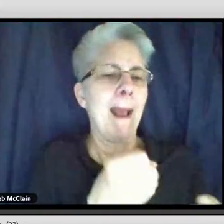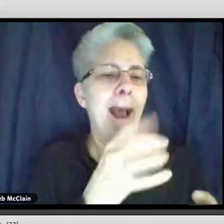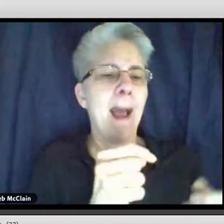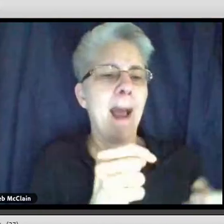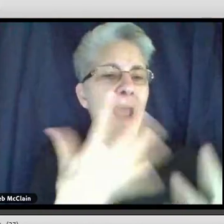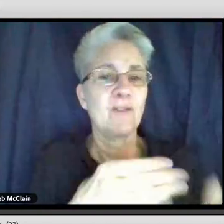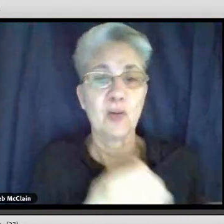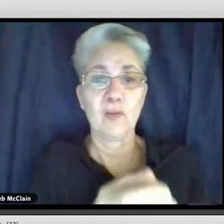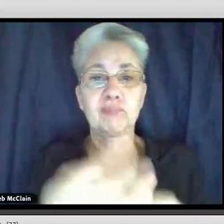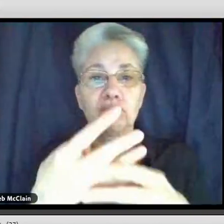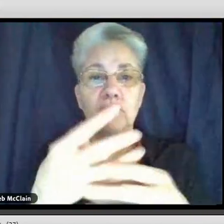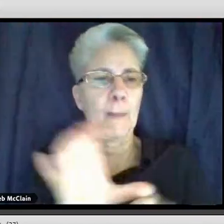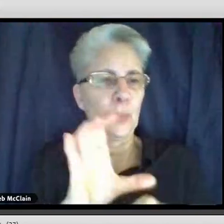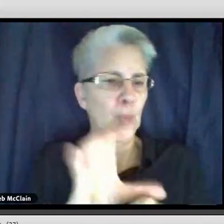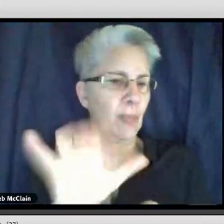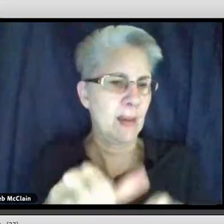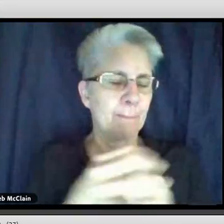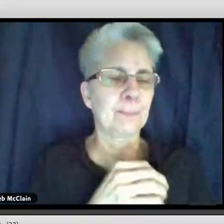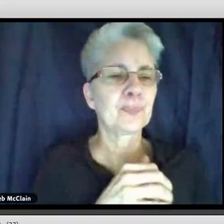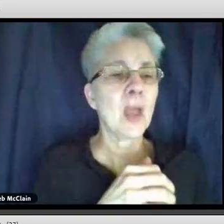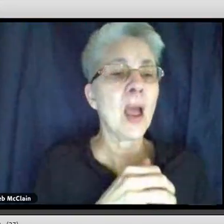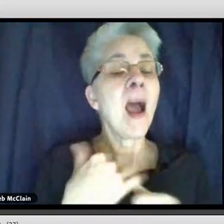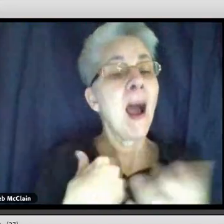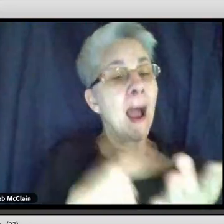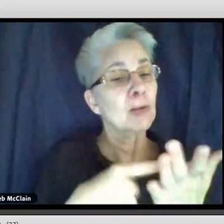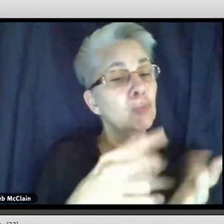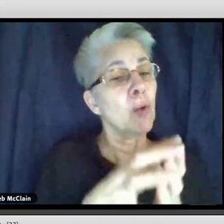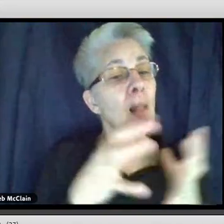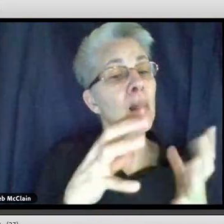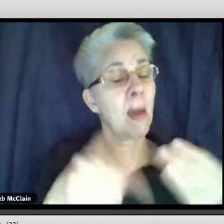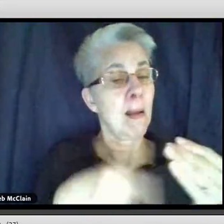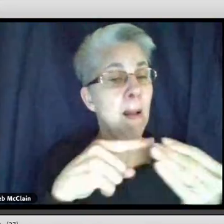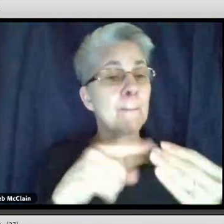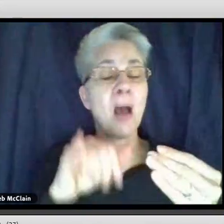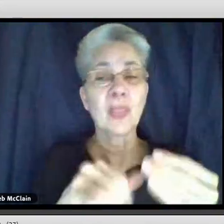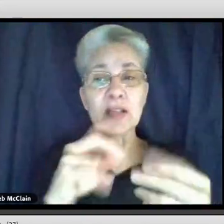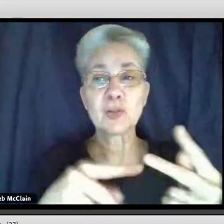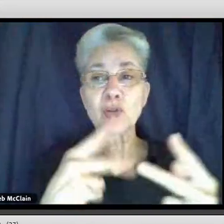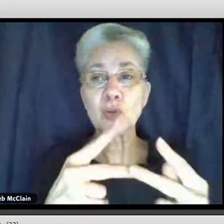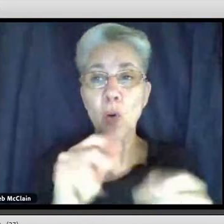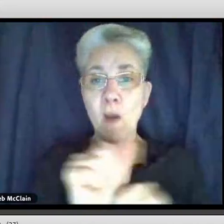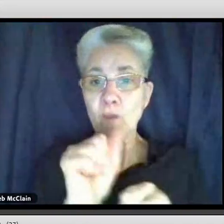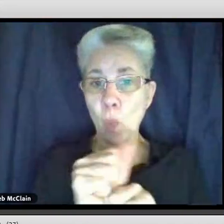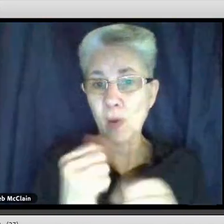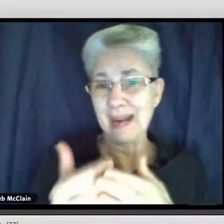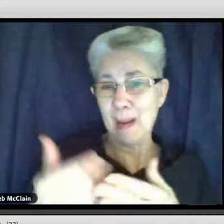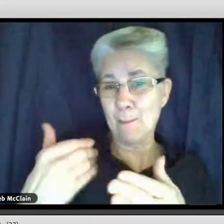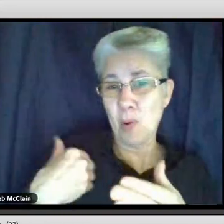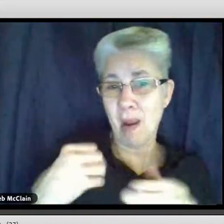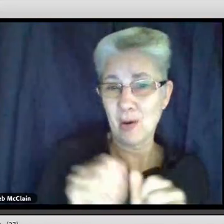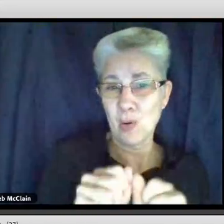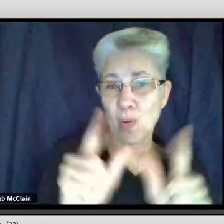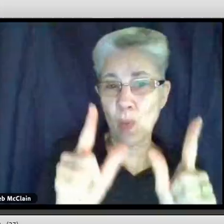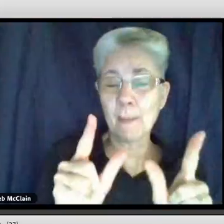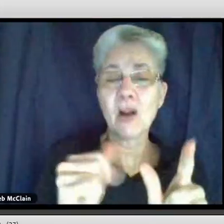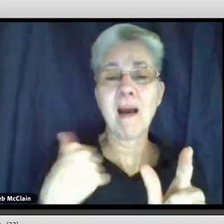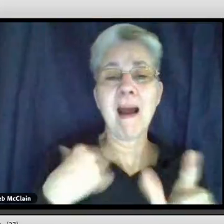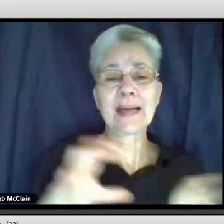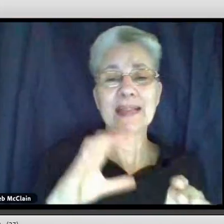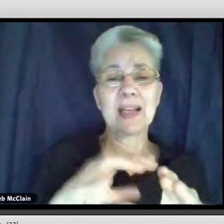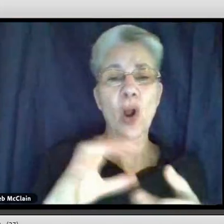you've digitized it. I do talk quite a bit about this sort of work in a prior Swiftland webinar that I gave